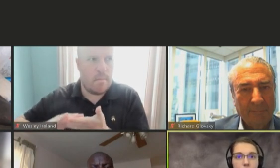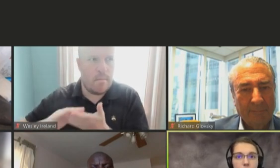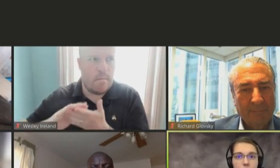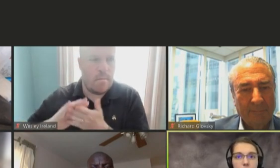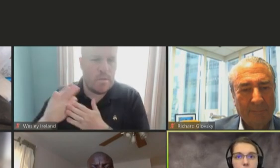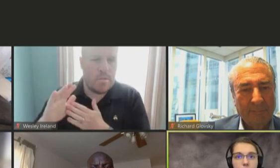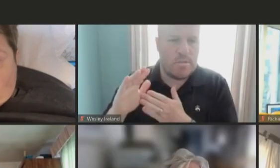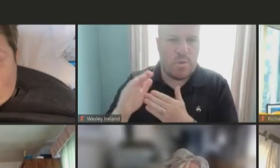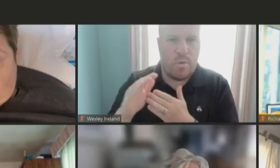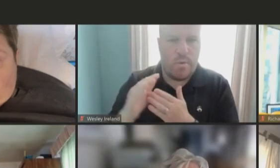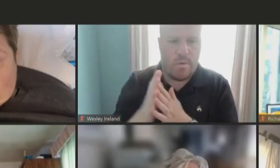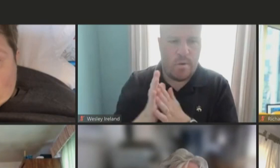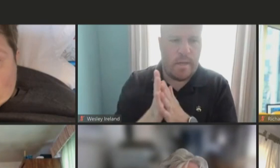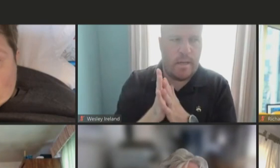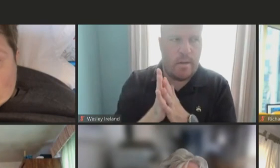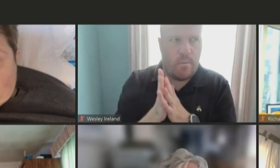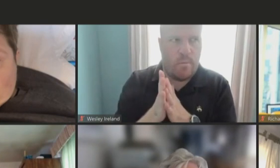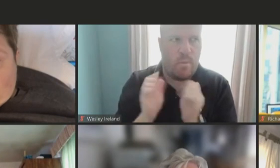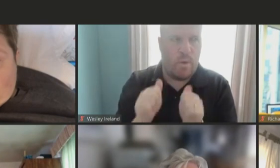Okay.